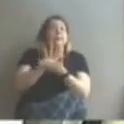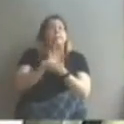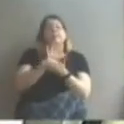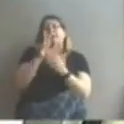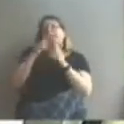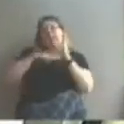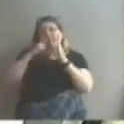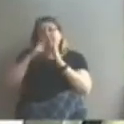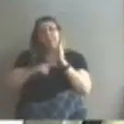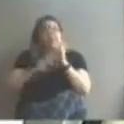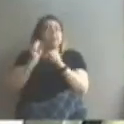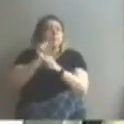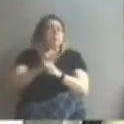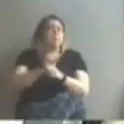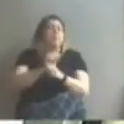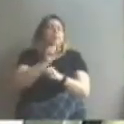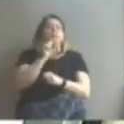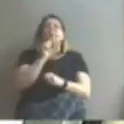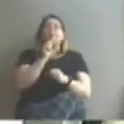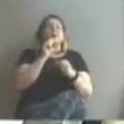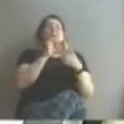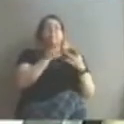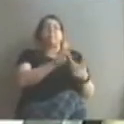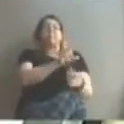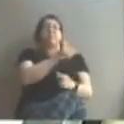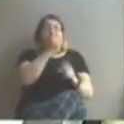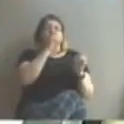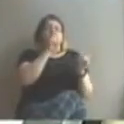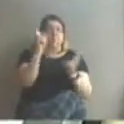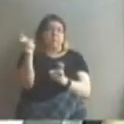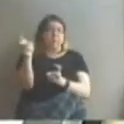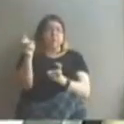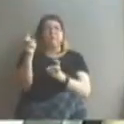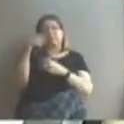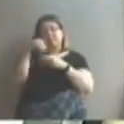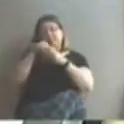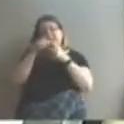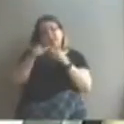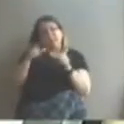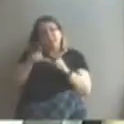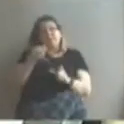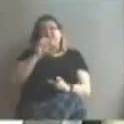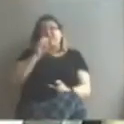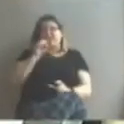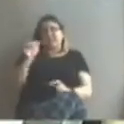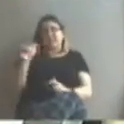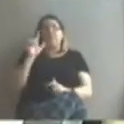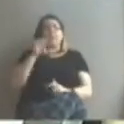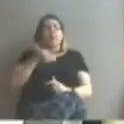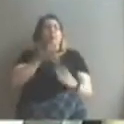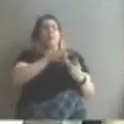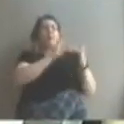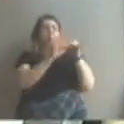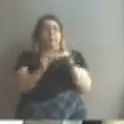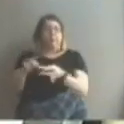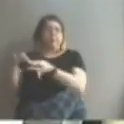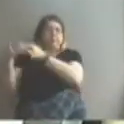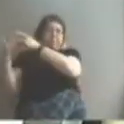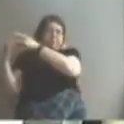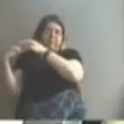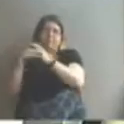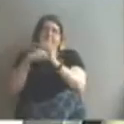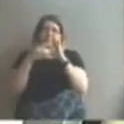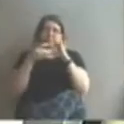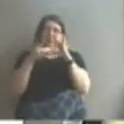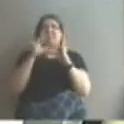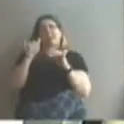work, work tied to math, other content areas, even within languages, ESL. So that coherence model that we talked about earlier